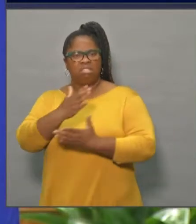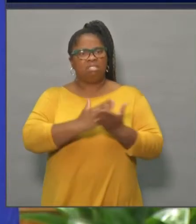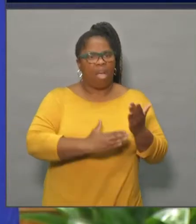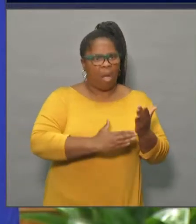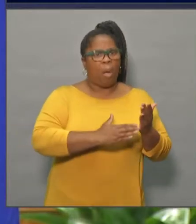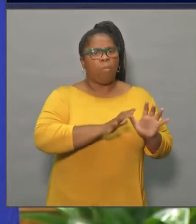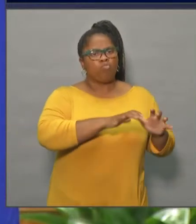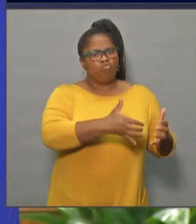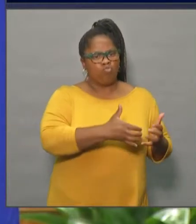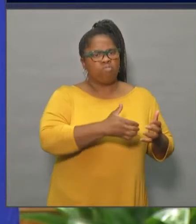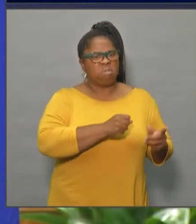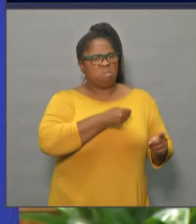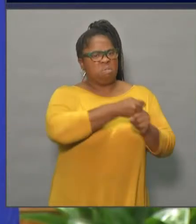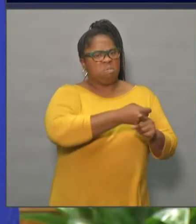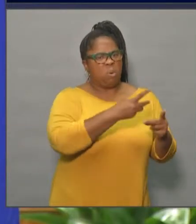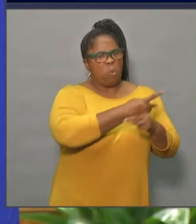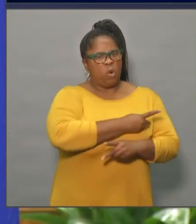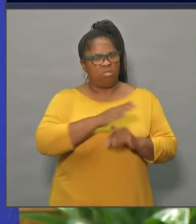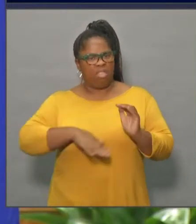others. For the